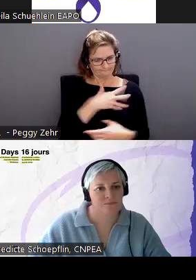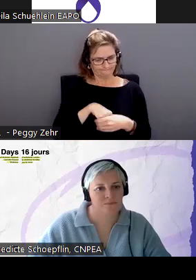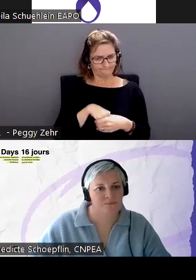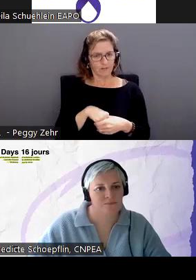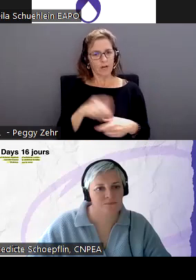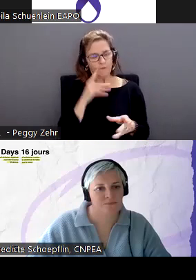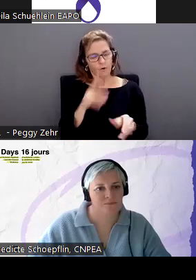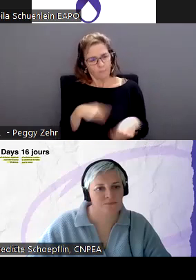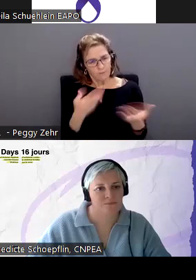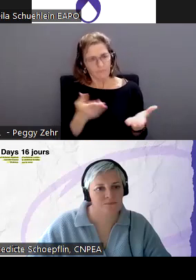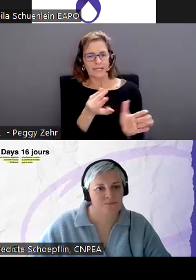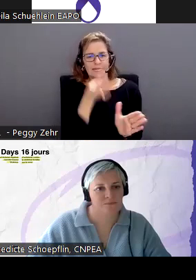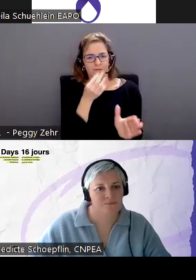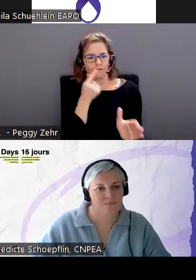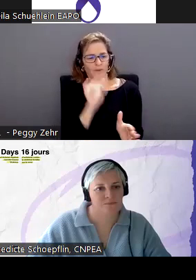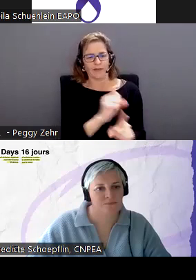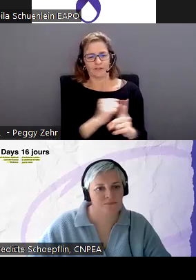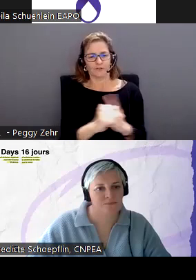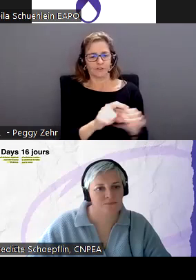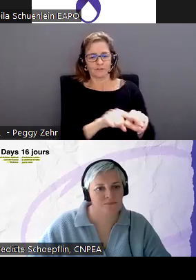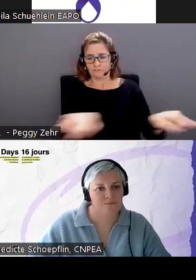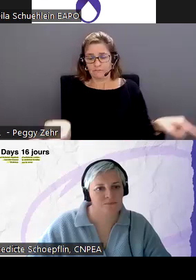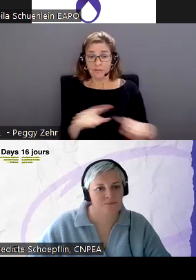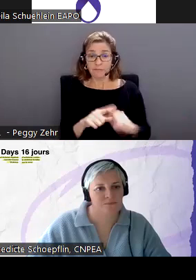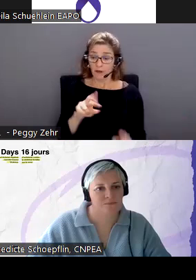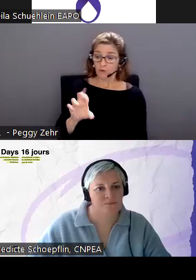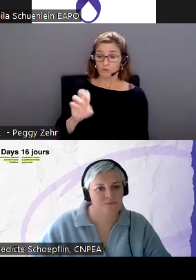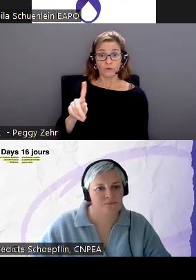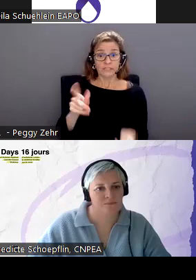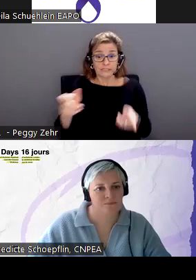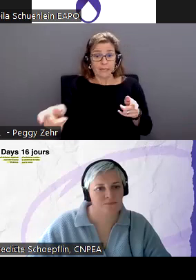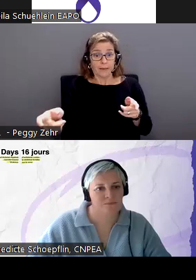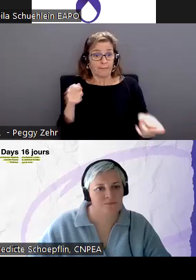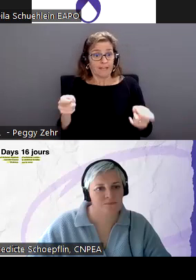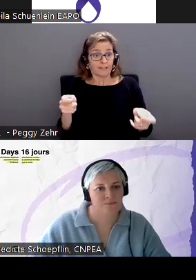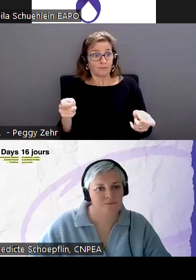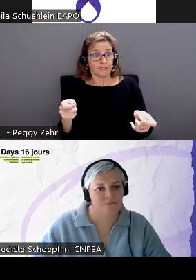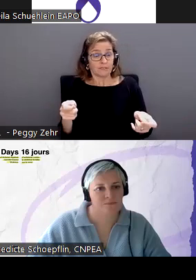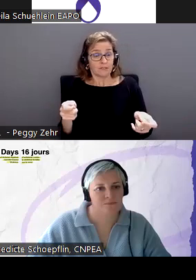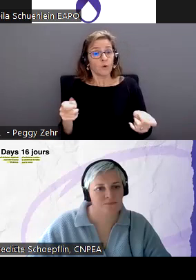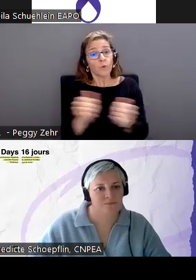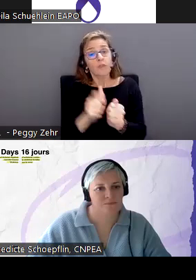there's little or no risk management happening anywhere in terms of working with the people who are causing the harm.